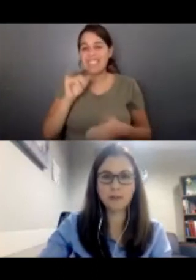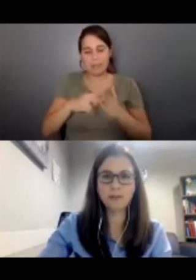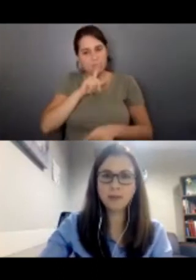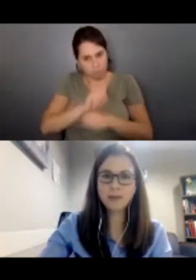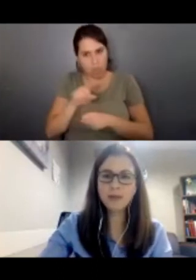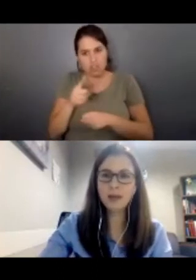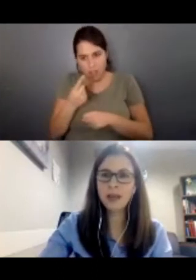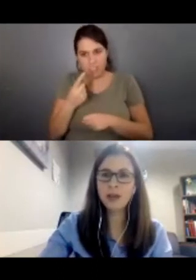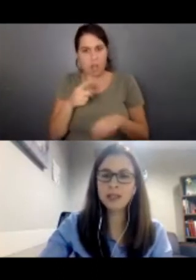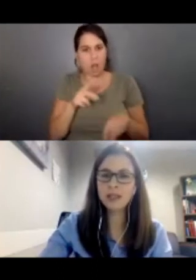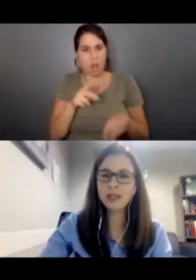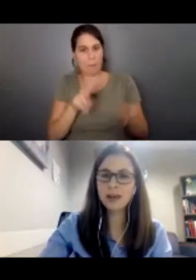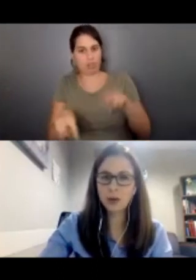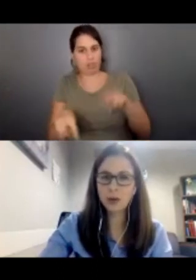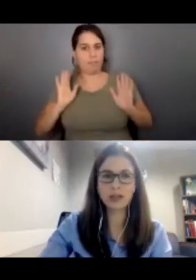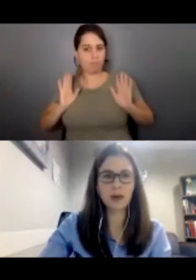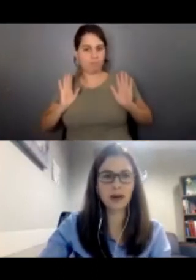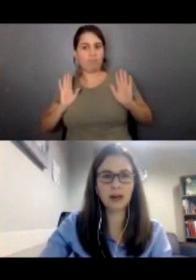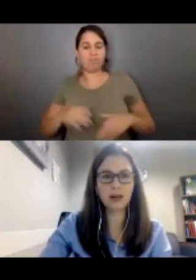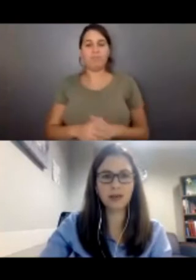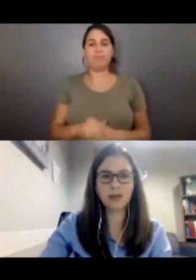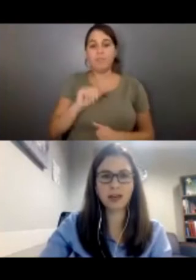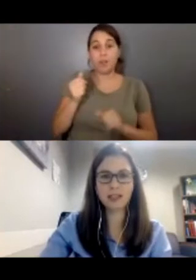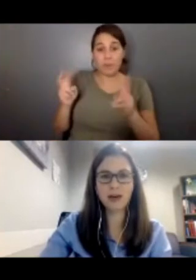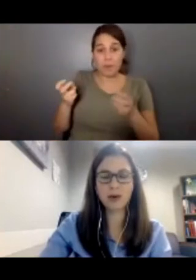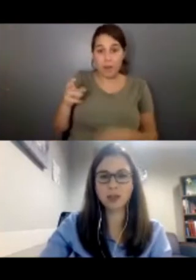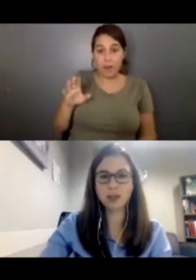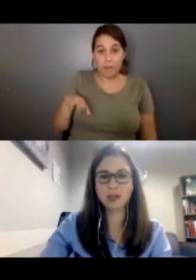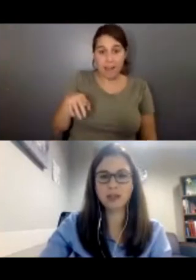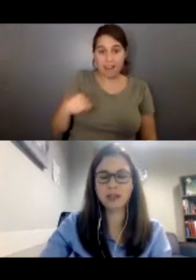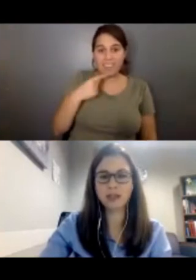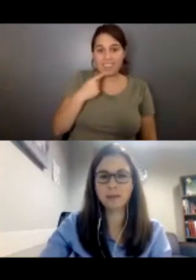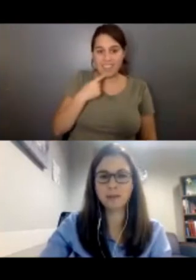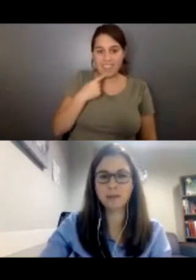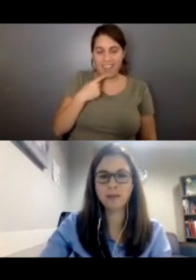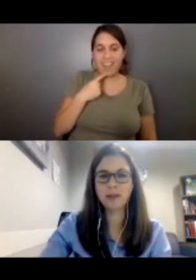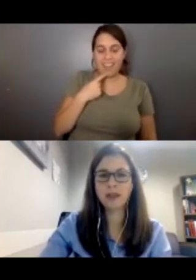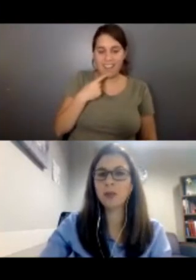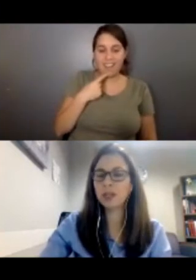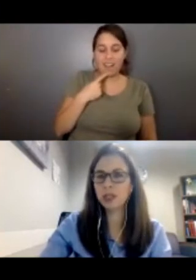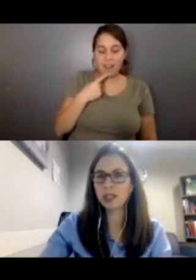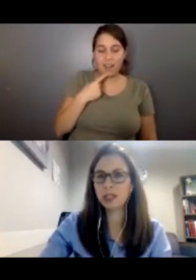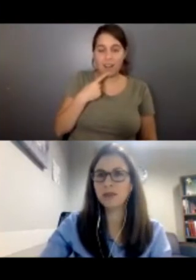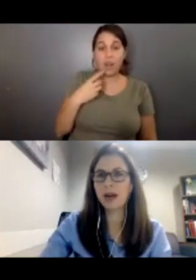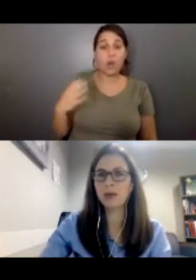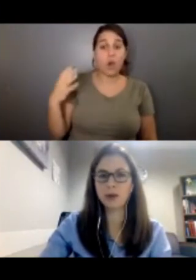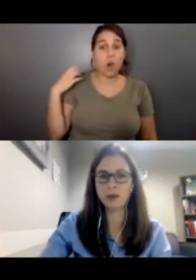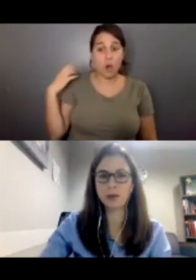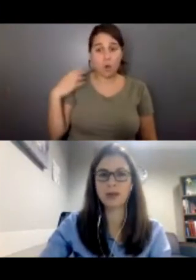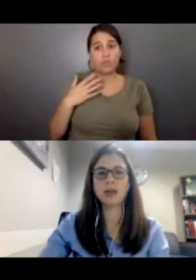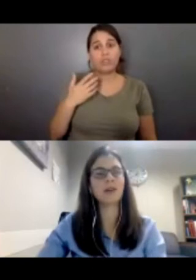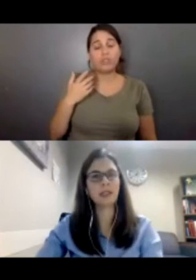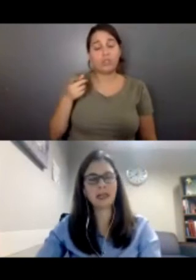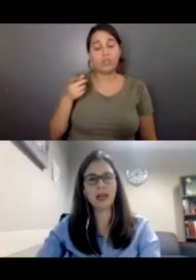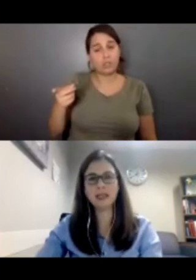wall. You can see another quote at the bottom there that reflects how coaches, their appreciation for how the coach was